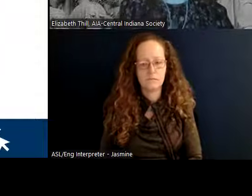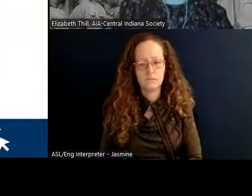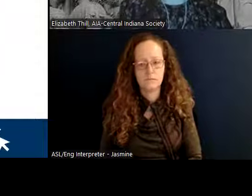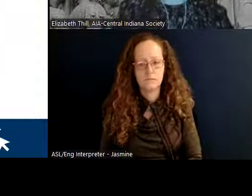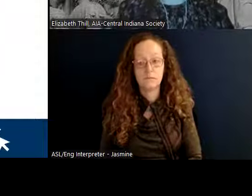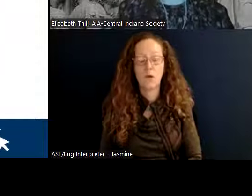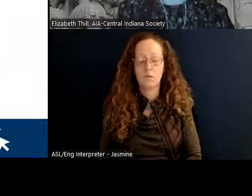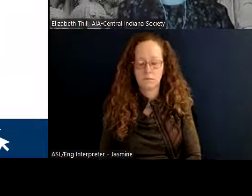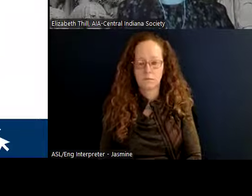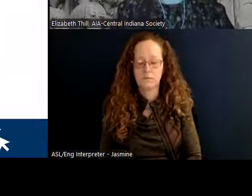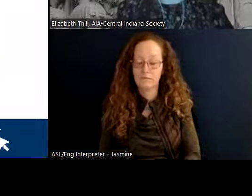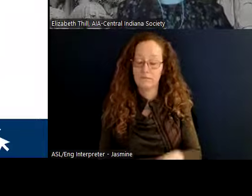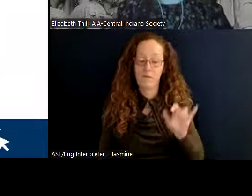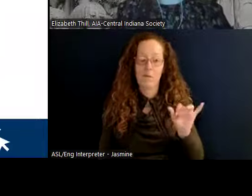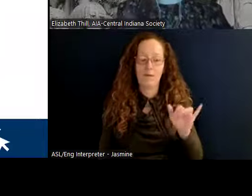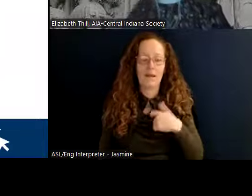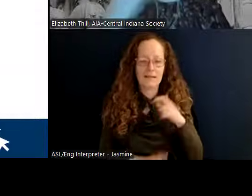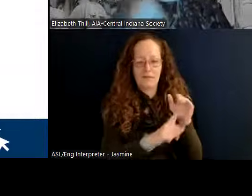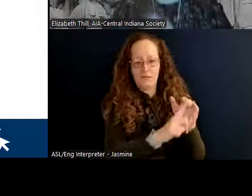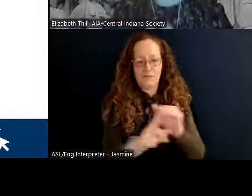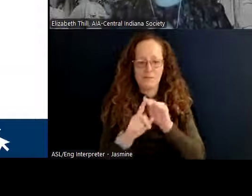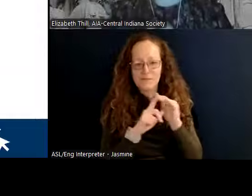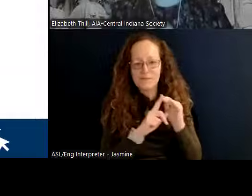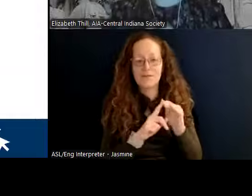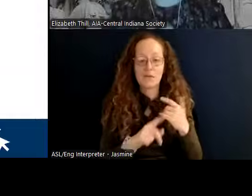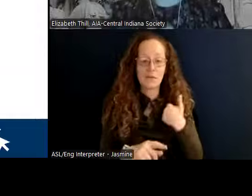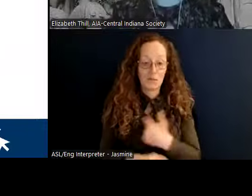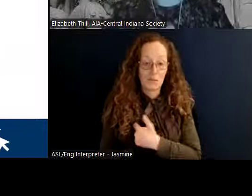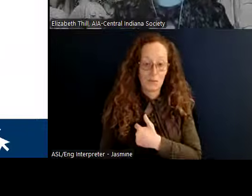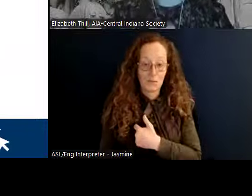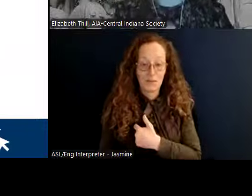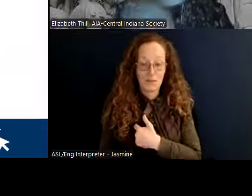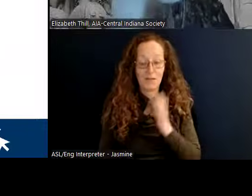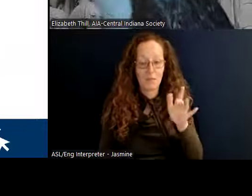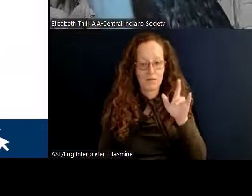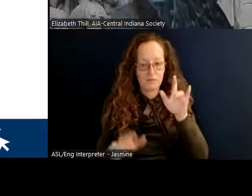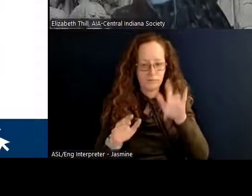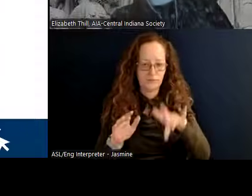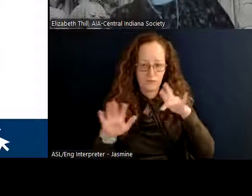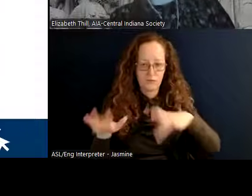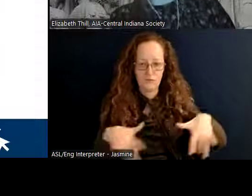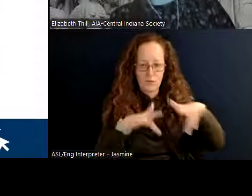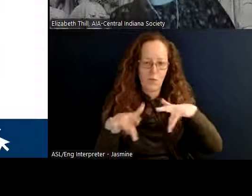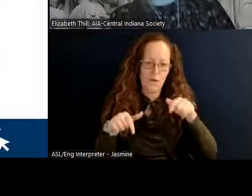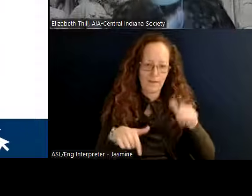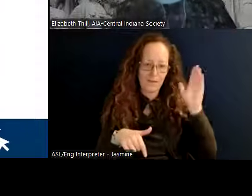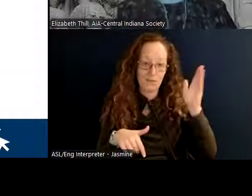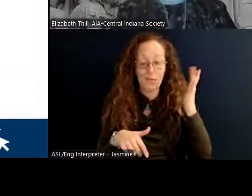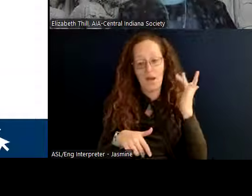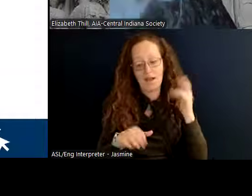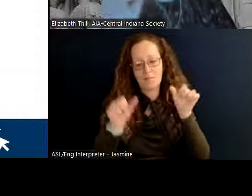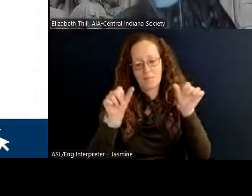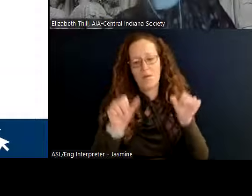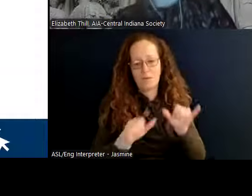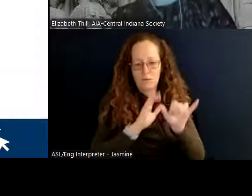Oh, no, I need to remind you. We are going to be recording this lecture so that it can go on the YouTube channel because,